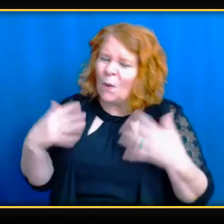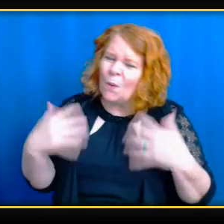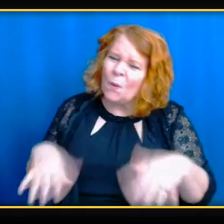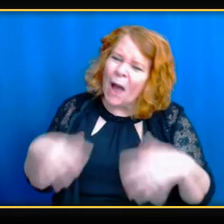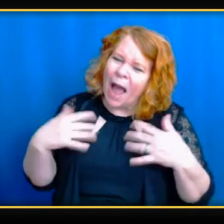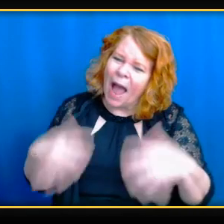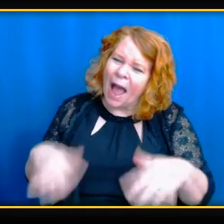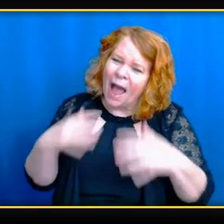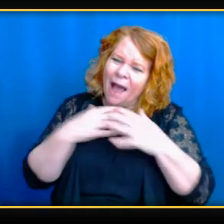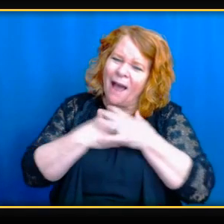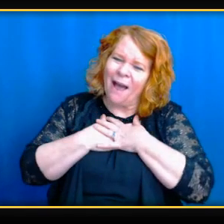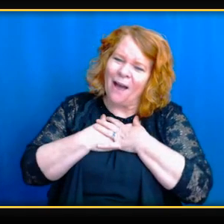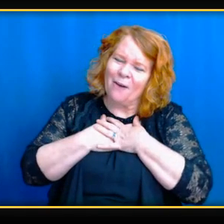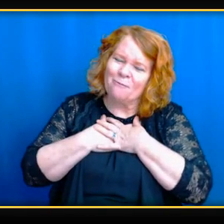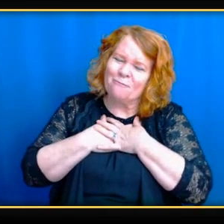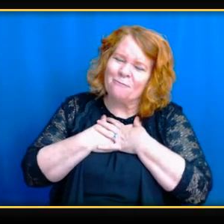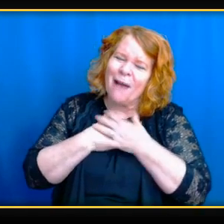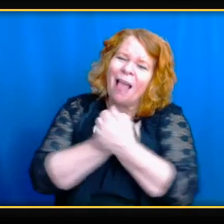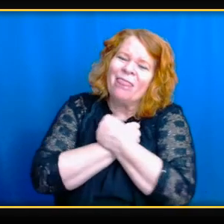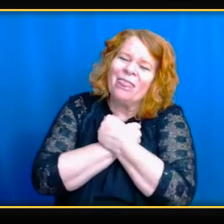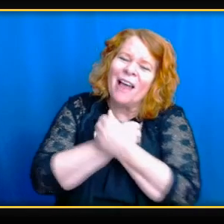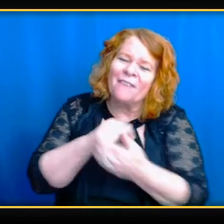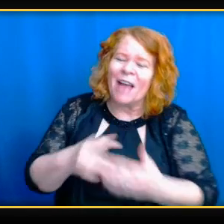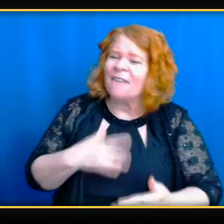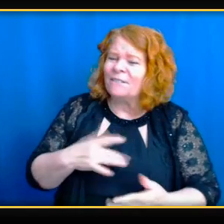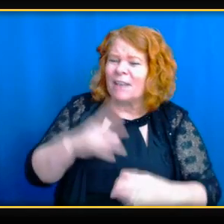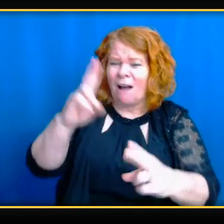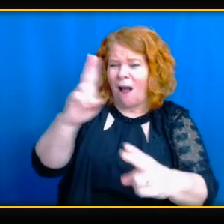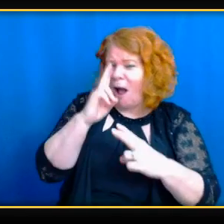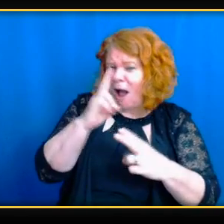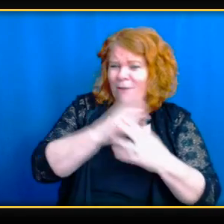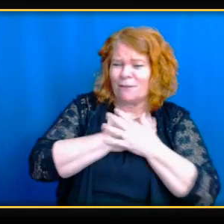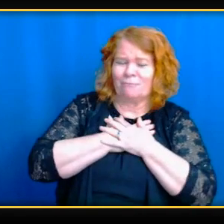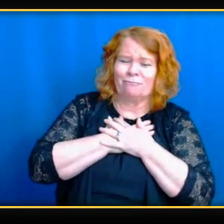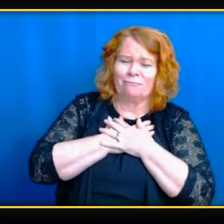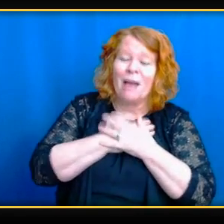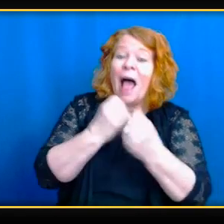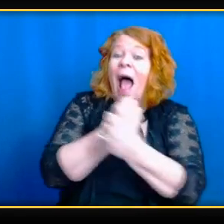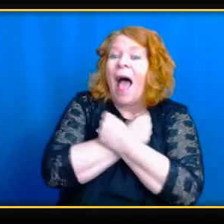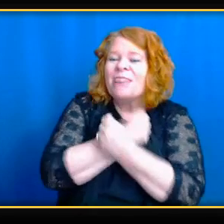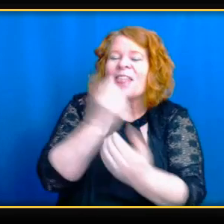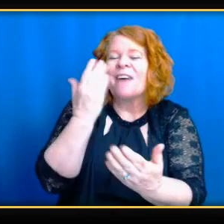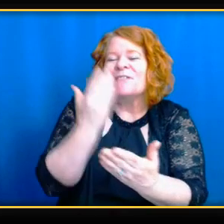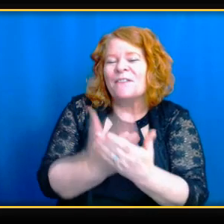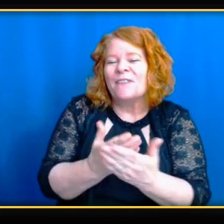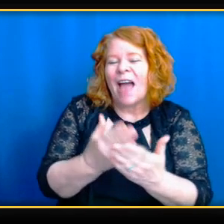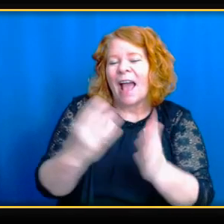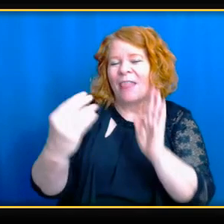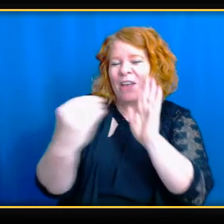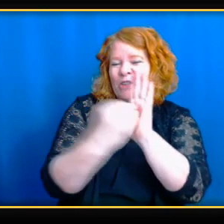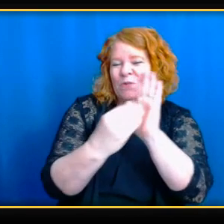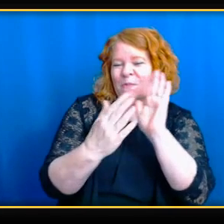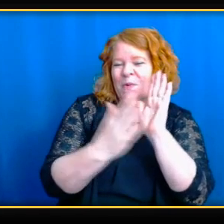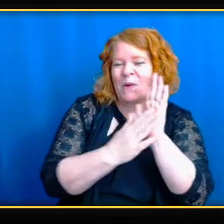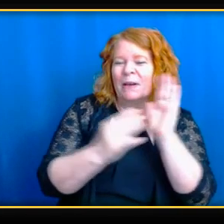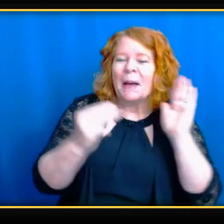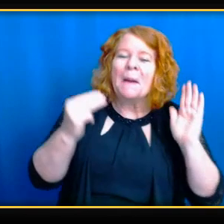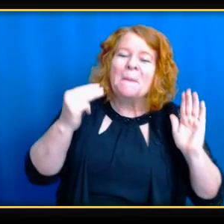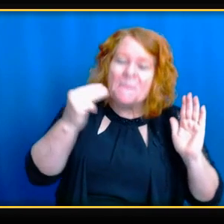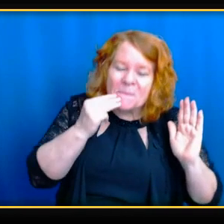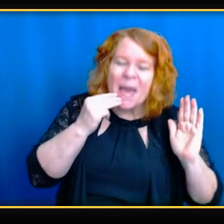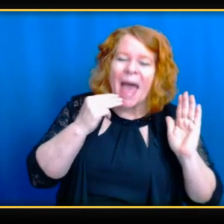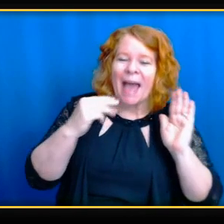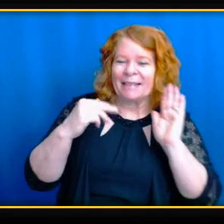I love this. I'm so honored. I love the fact that you put one of Max's paintings on